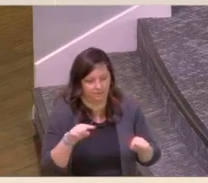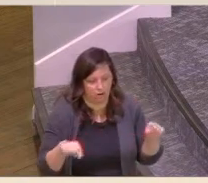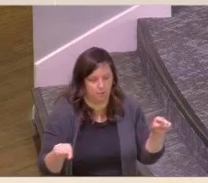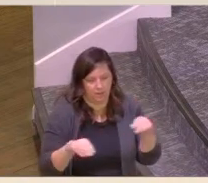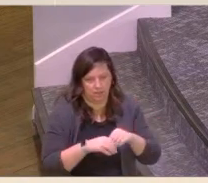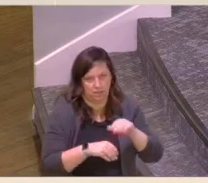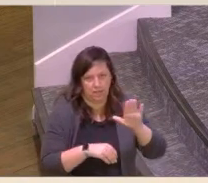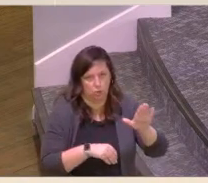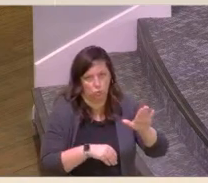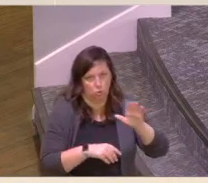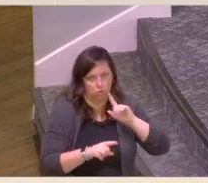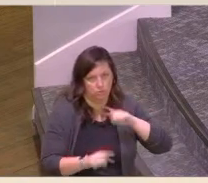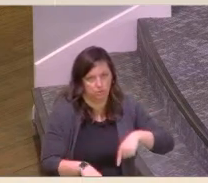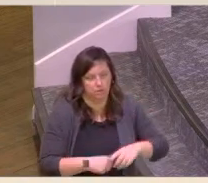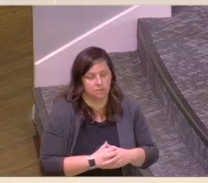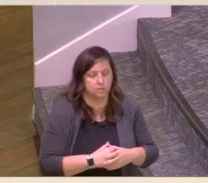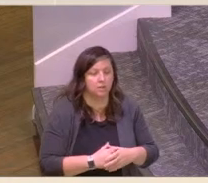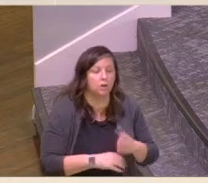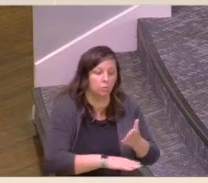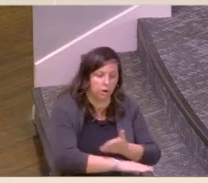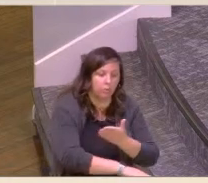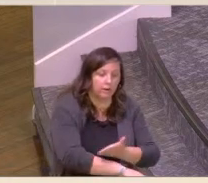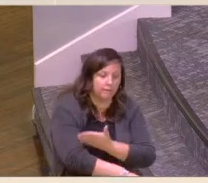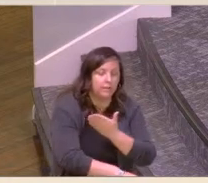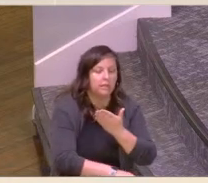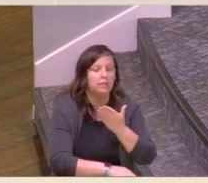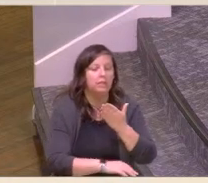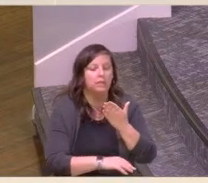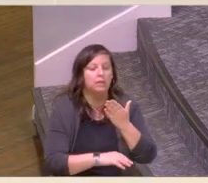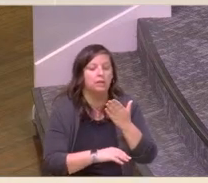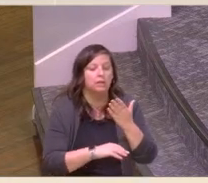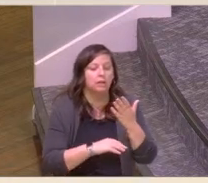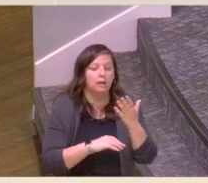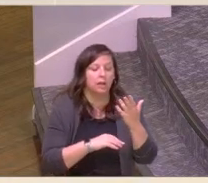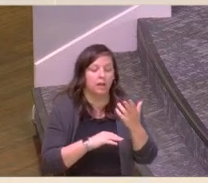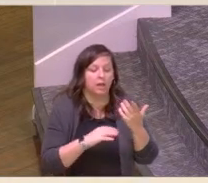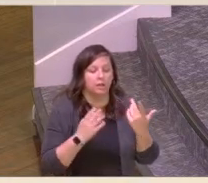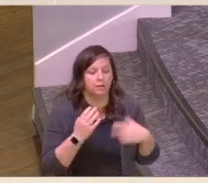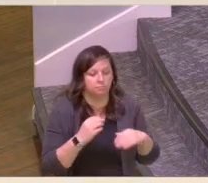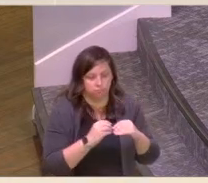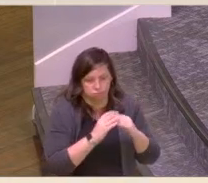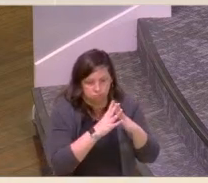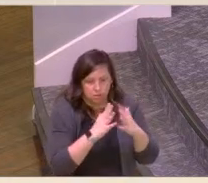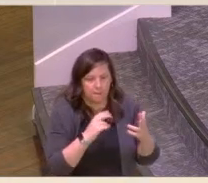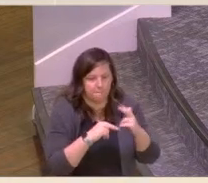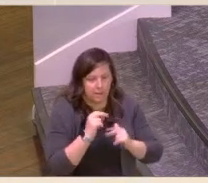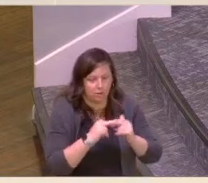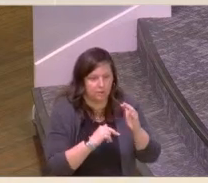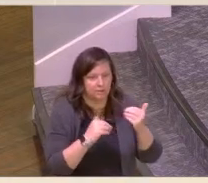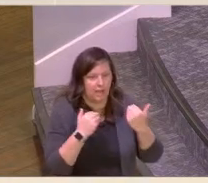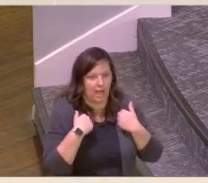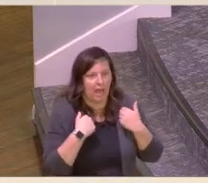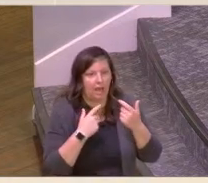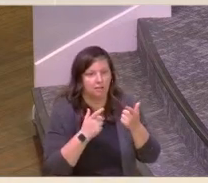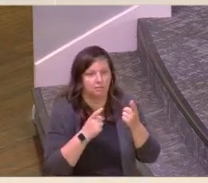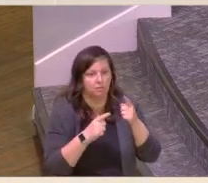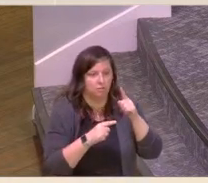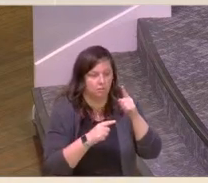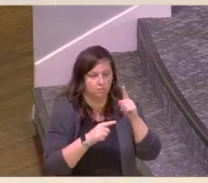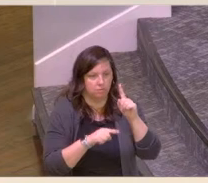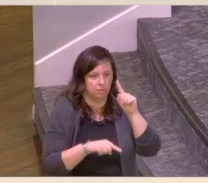responses, whereas renovating and restoring the buildings, all of the buildings, had the widest variation of